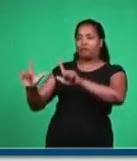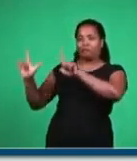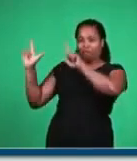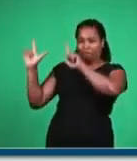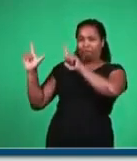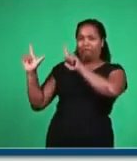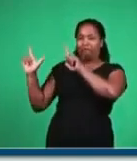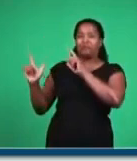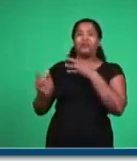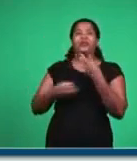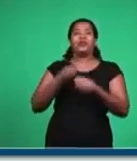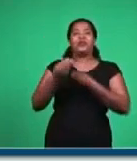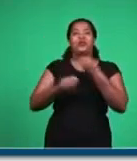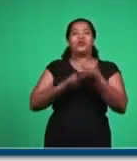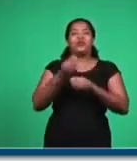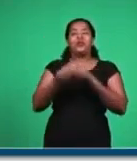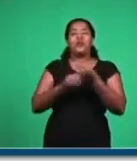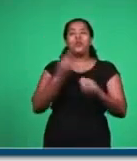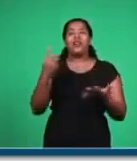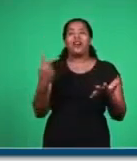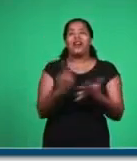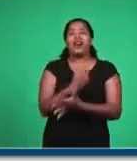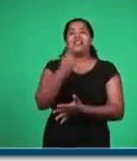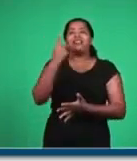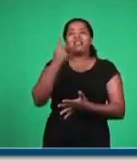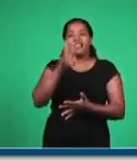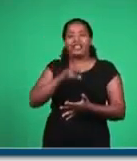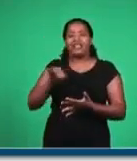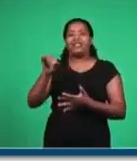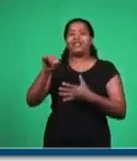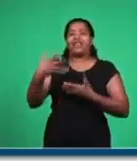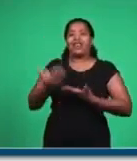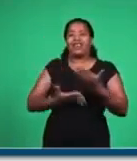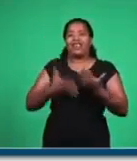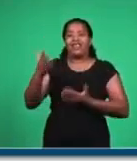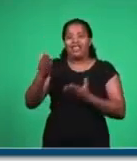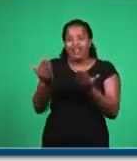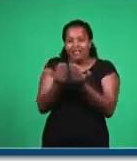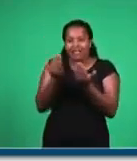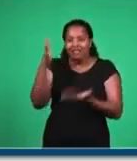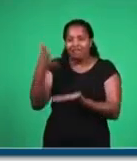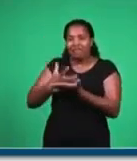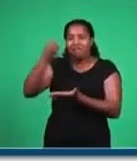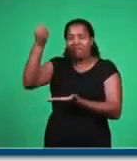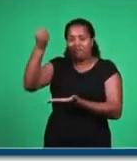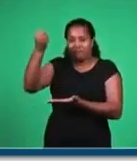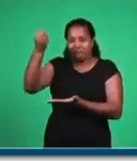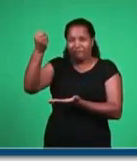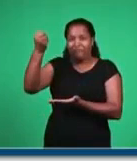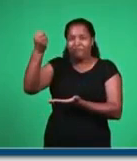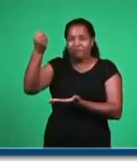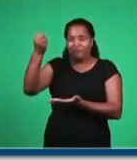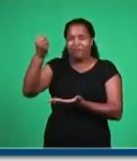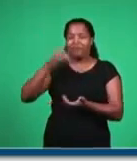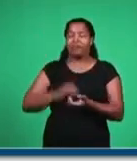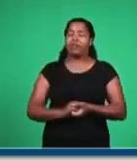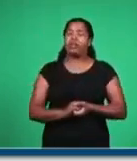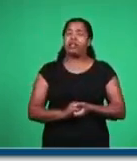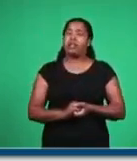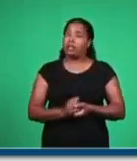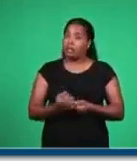identify the form in which a Christian will be raptured. A servant will be raptured.